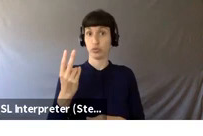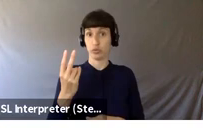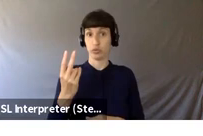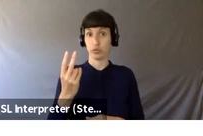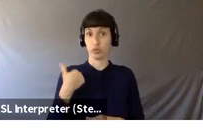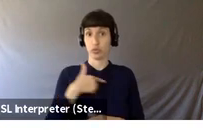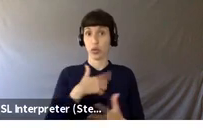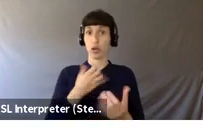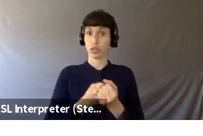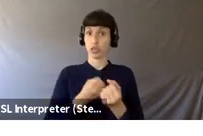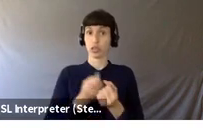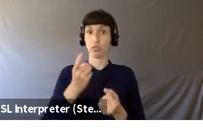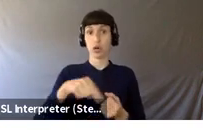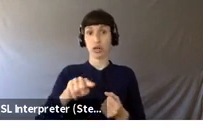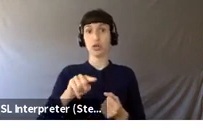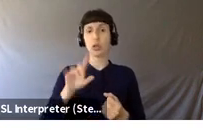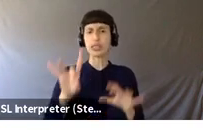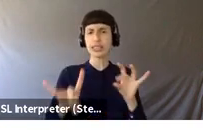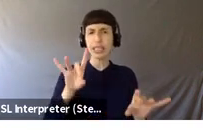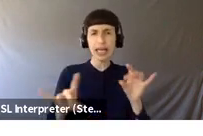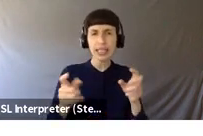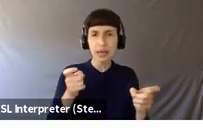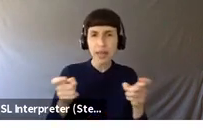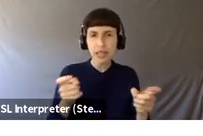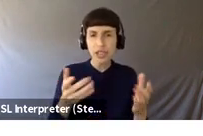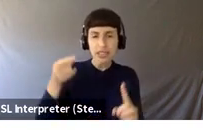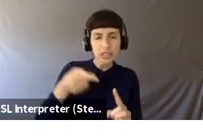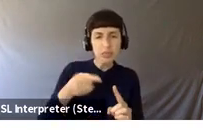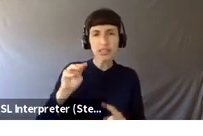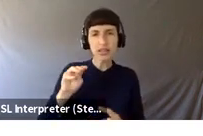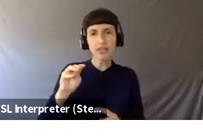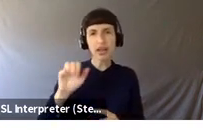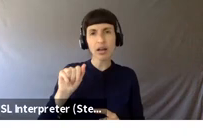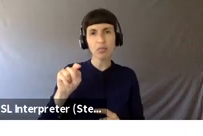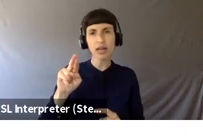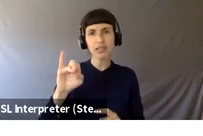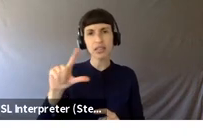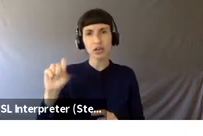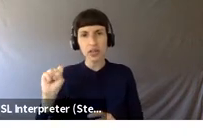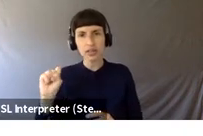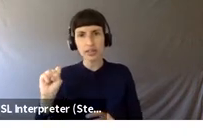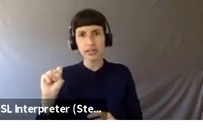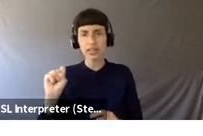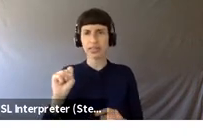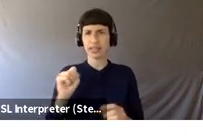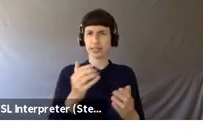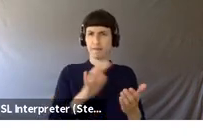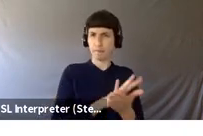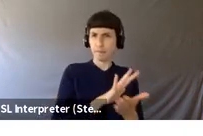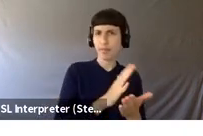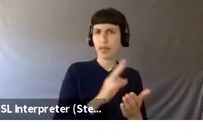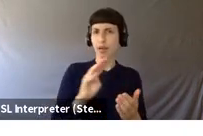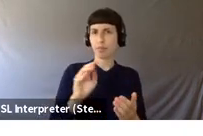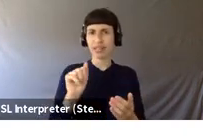support you in selecting and managing materials. That's our focus today. How do you get the materials into Teams, our learning management